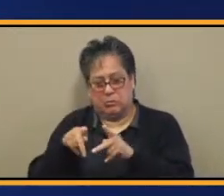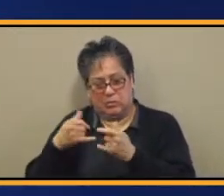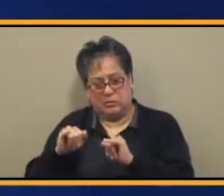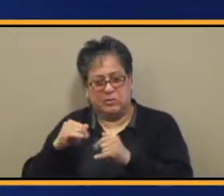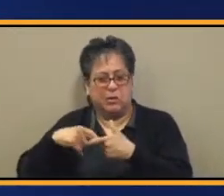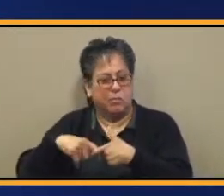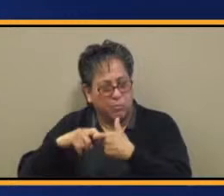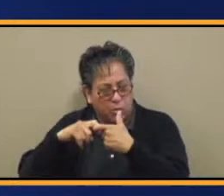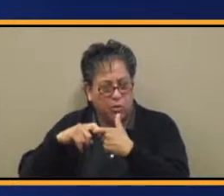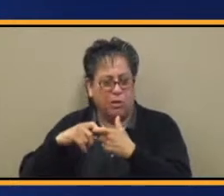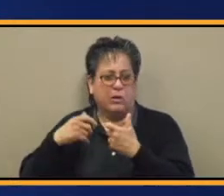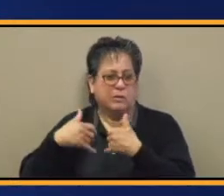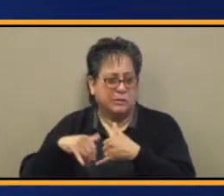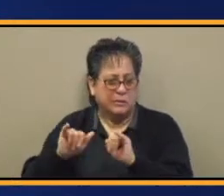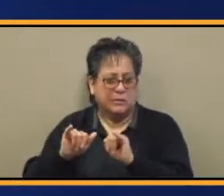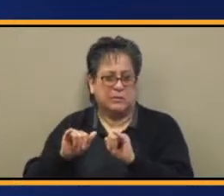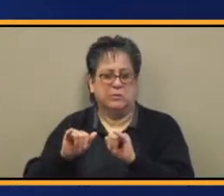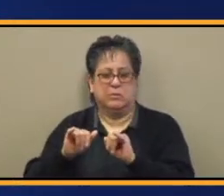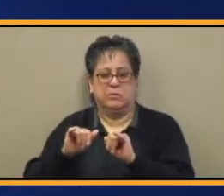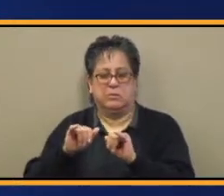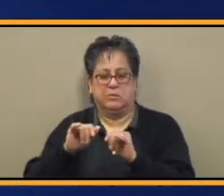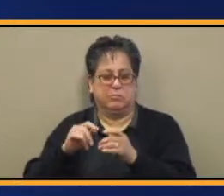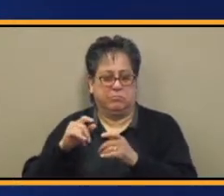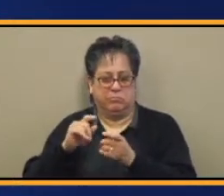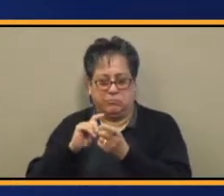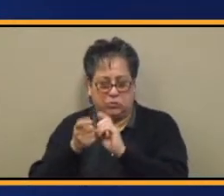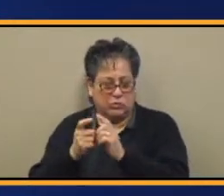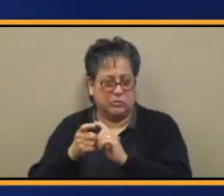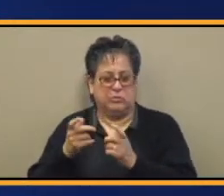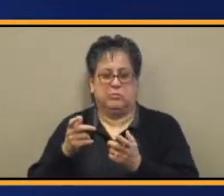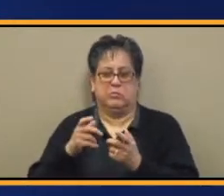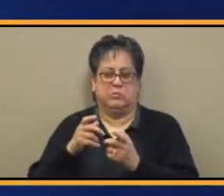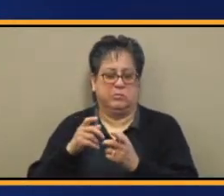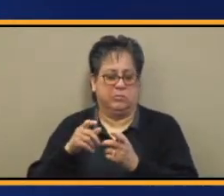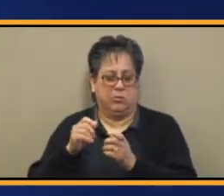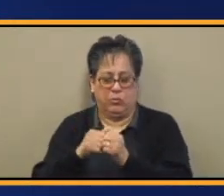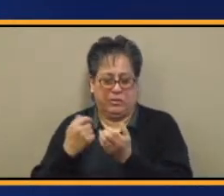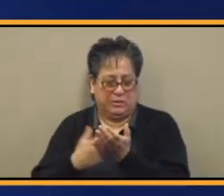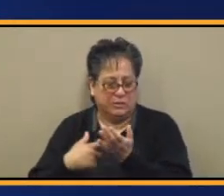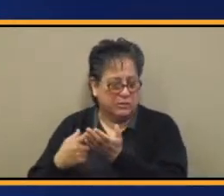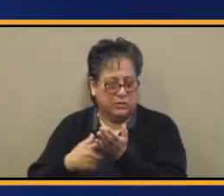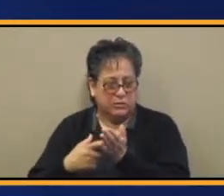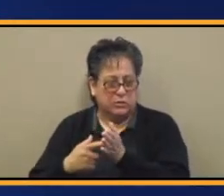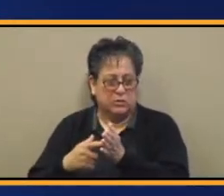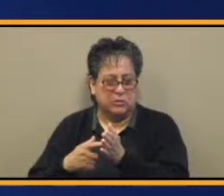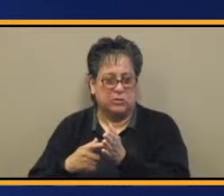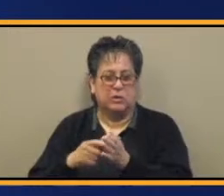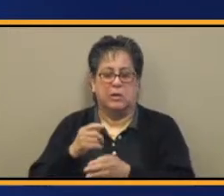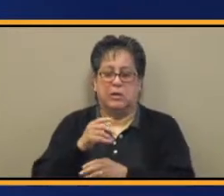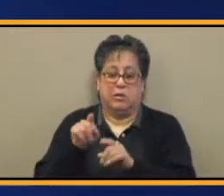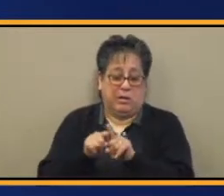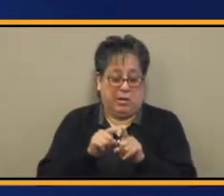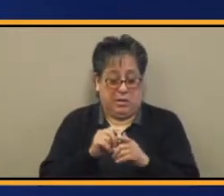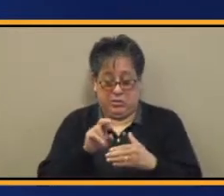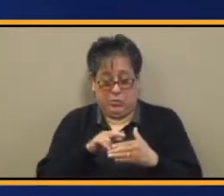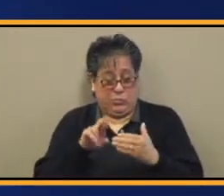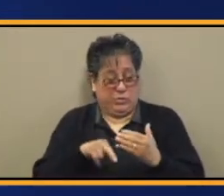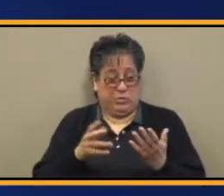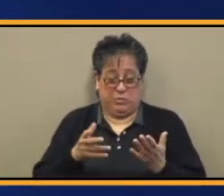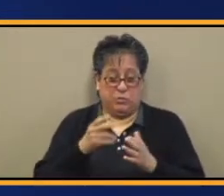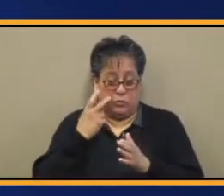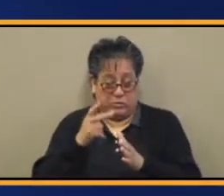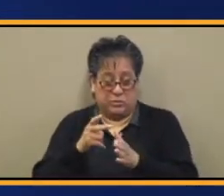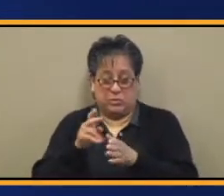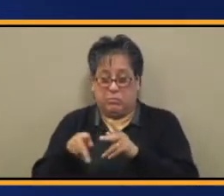pause? There's a lot of fluidity and volatility with this discussion, and as a result, you're seeing panic